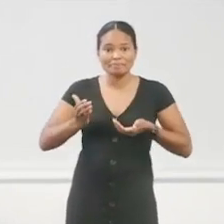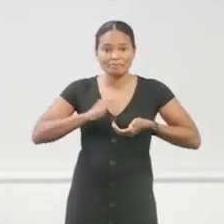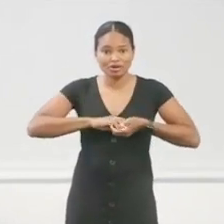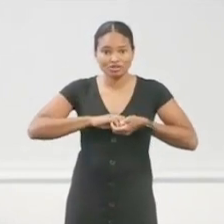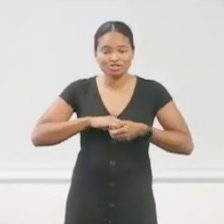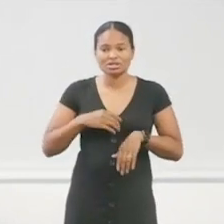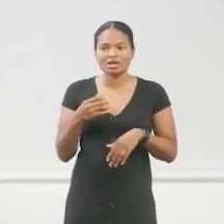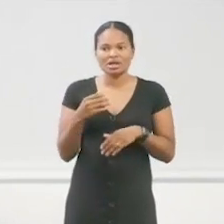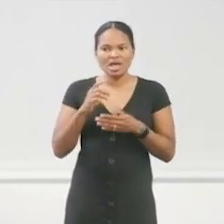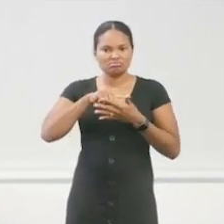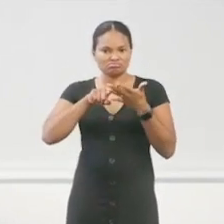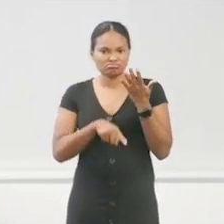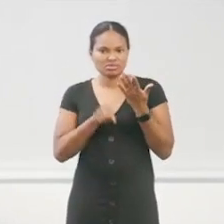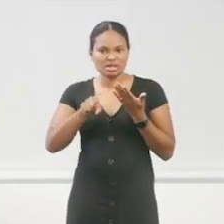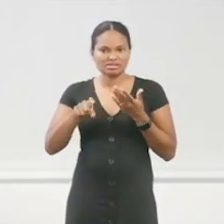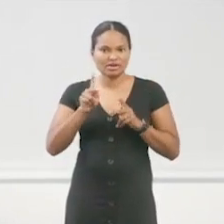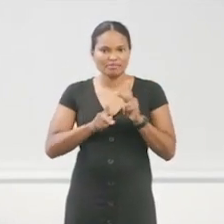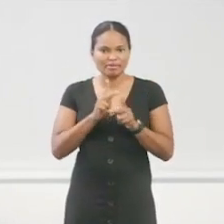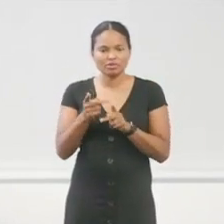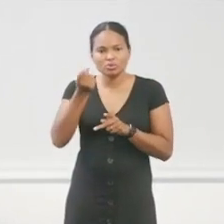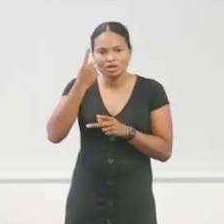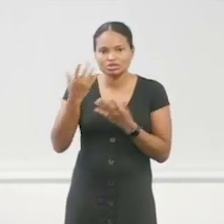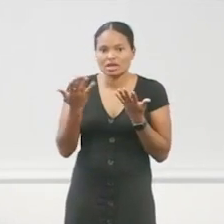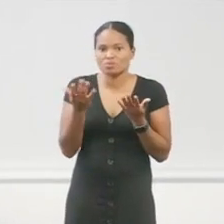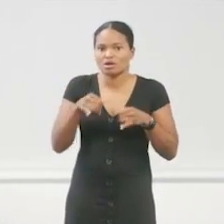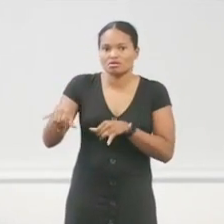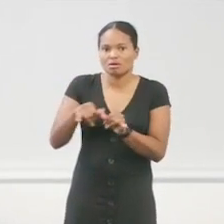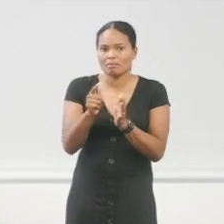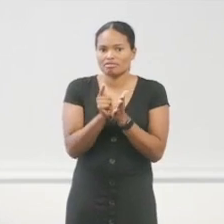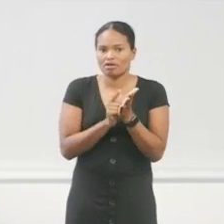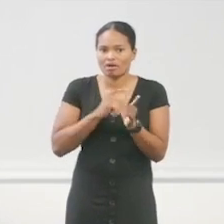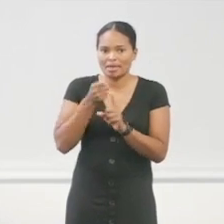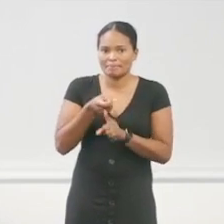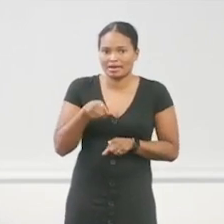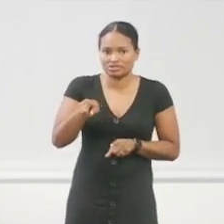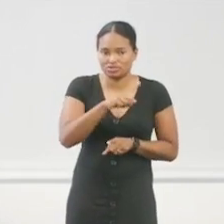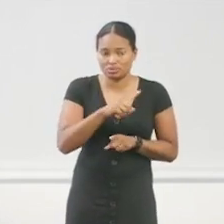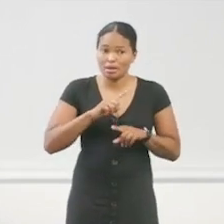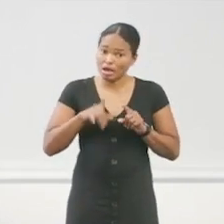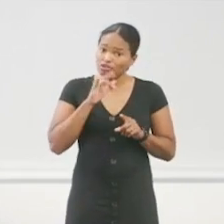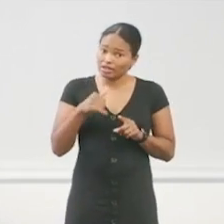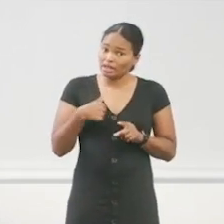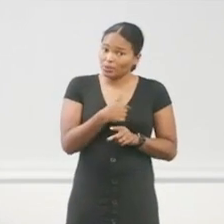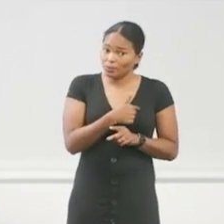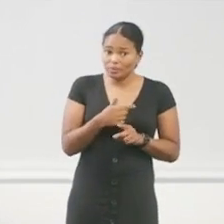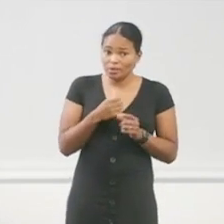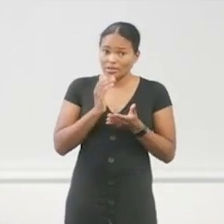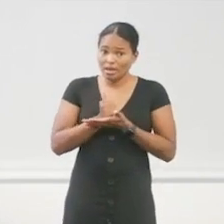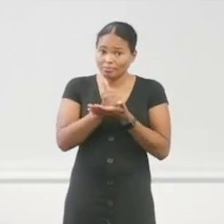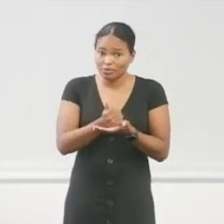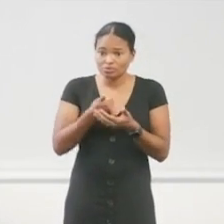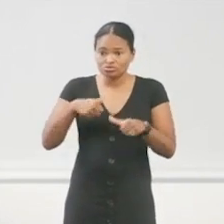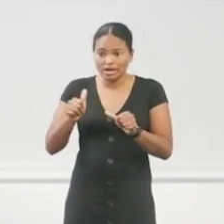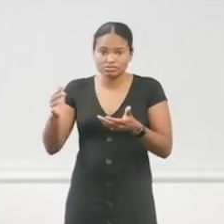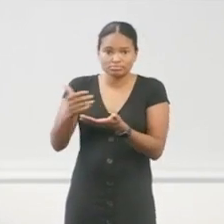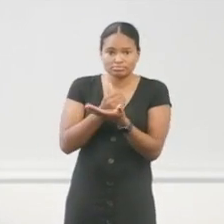that to understand how this law impacts you. But at the end of the day, the real goal there, like Troy said, is to get that information in